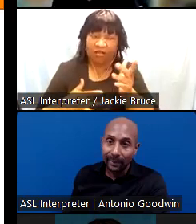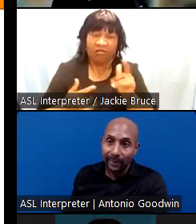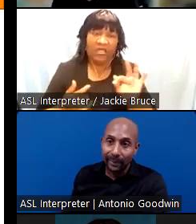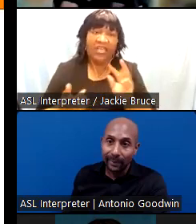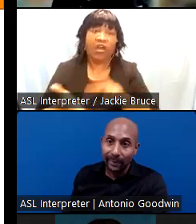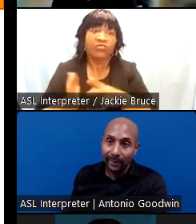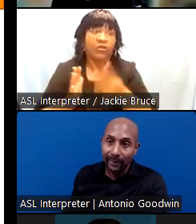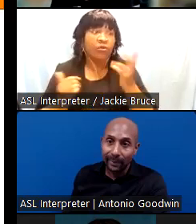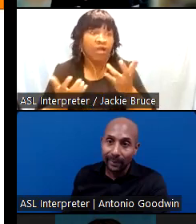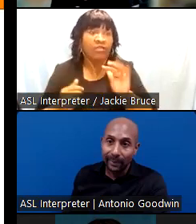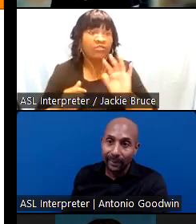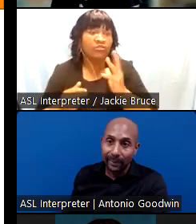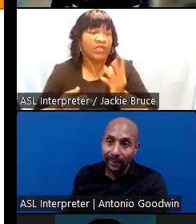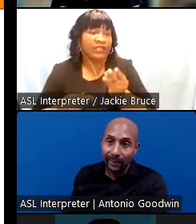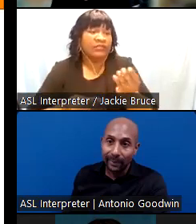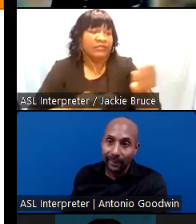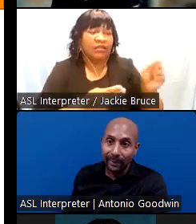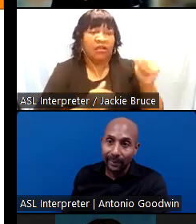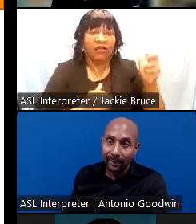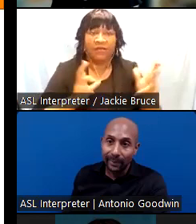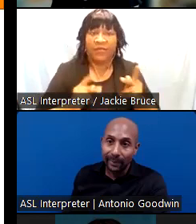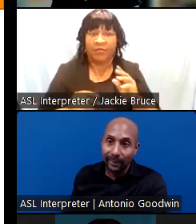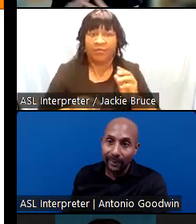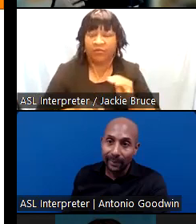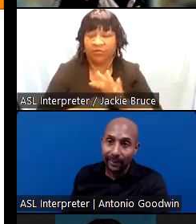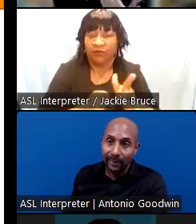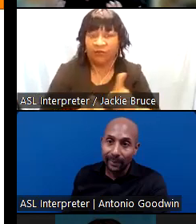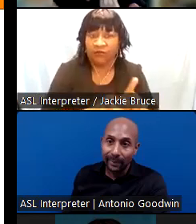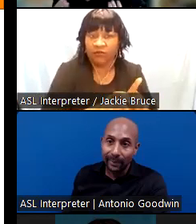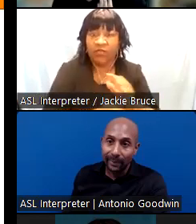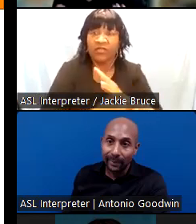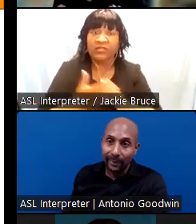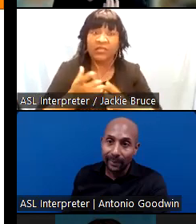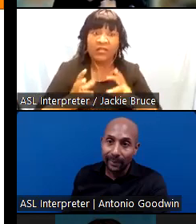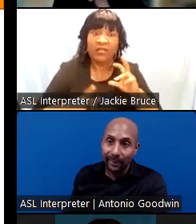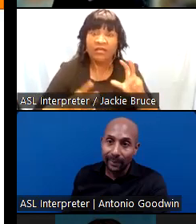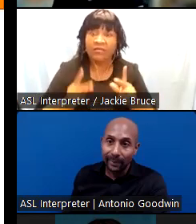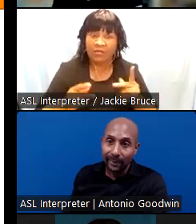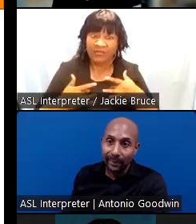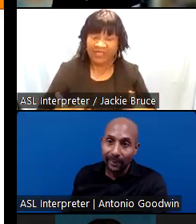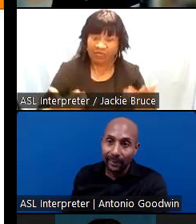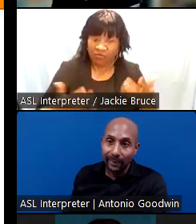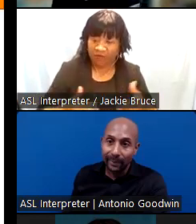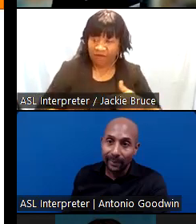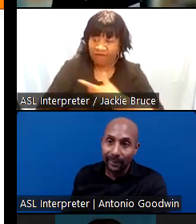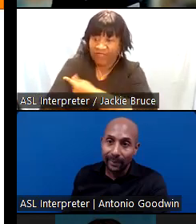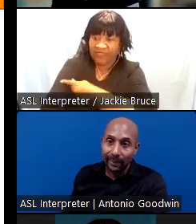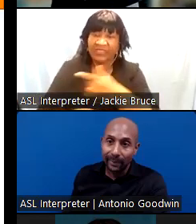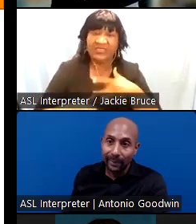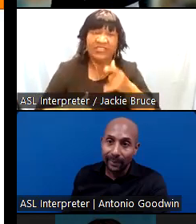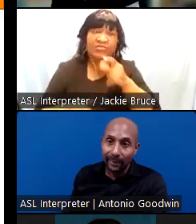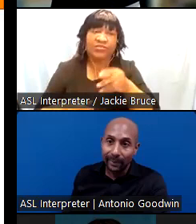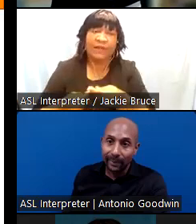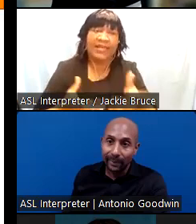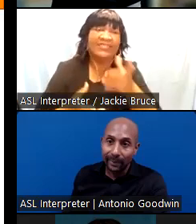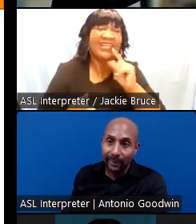to other people. We know people who are boosted and up to date with their vaccines are less likely to pass it and less likely to have severe